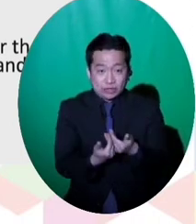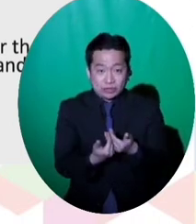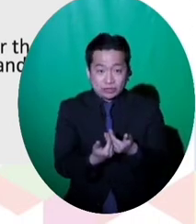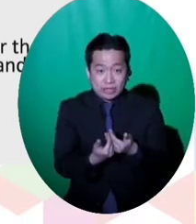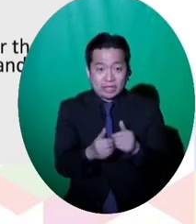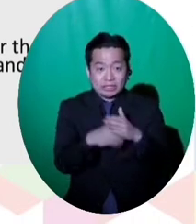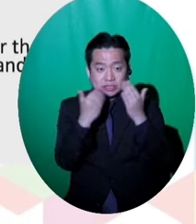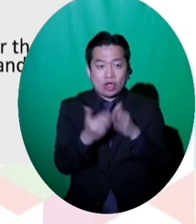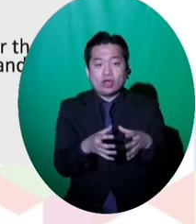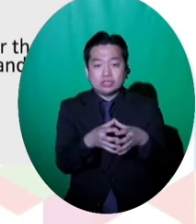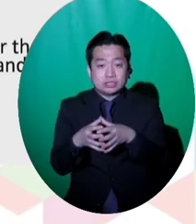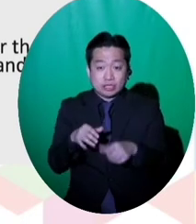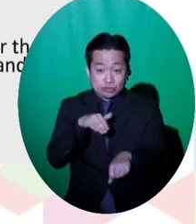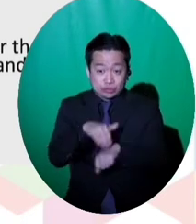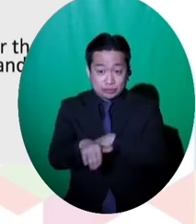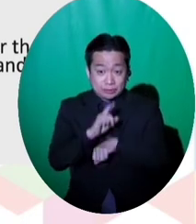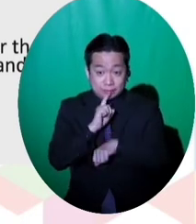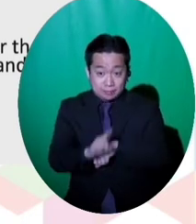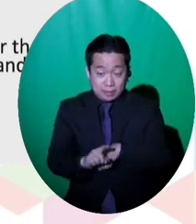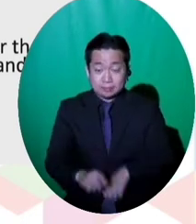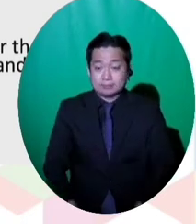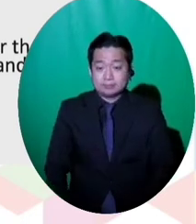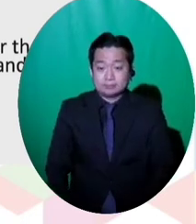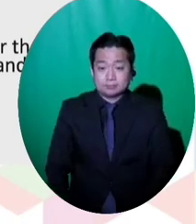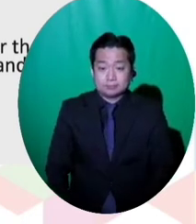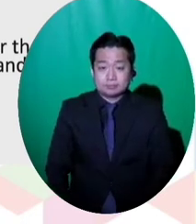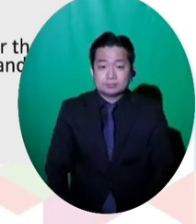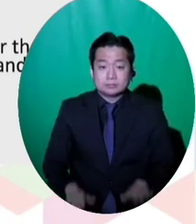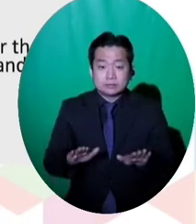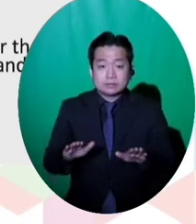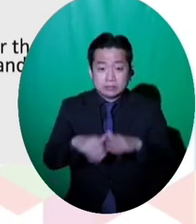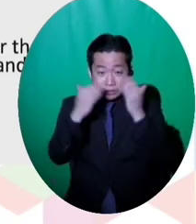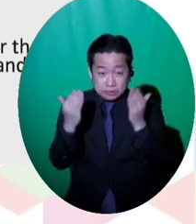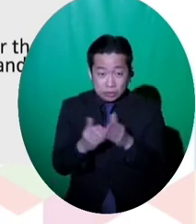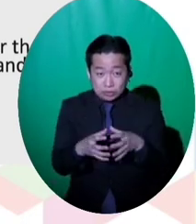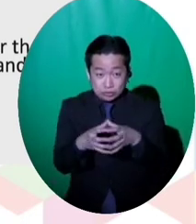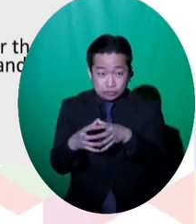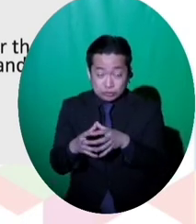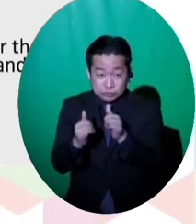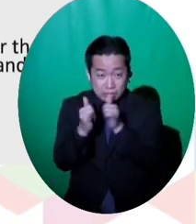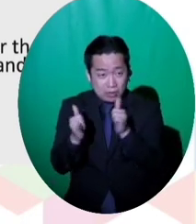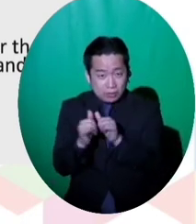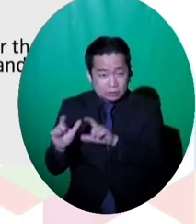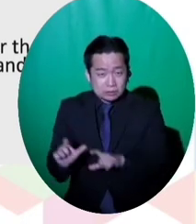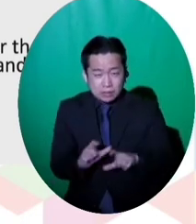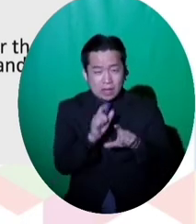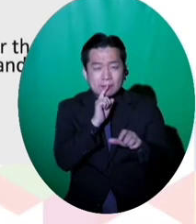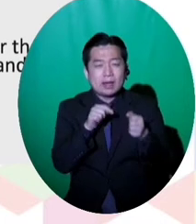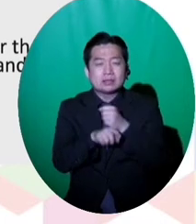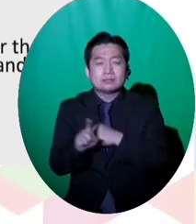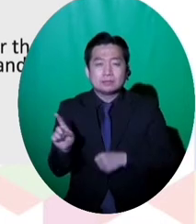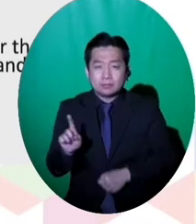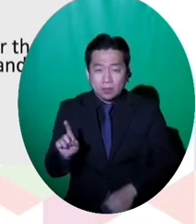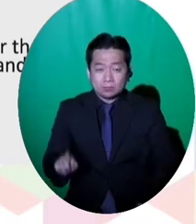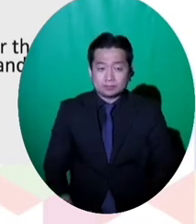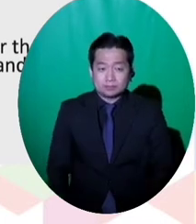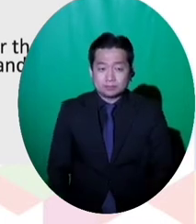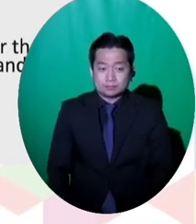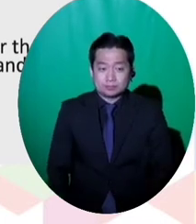would it feel like to live inside a totalitarian system? How would you know you were living in a totalitarian